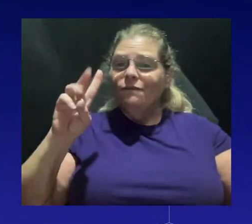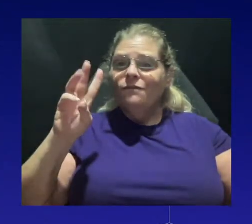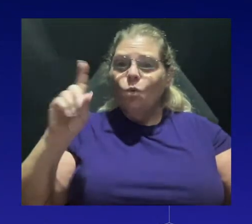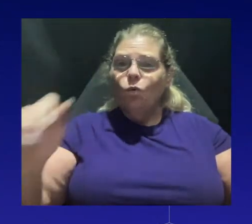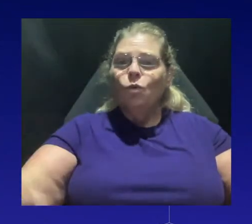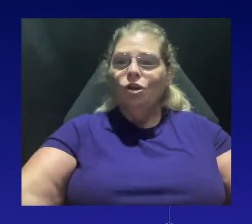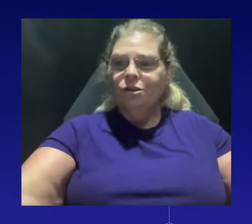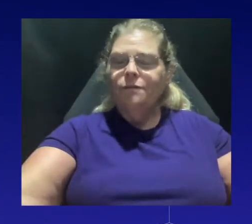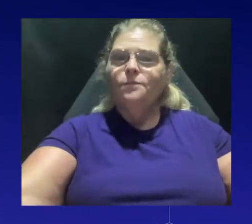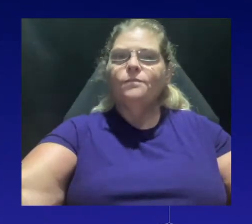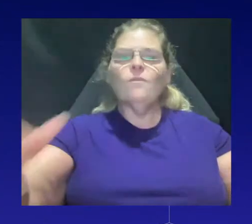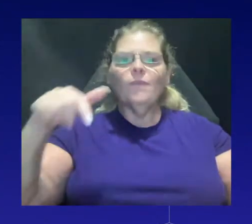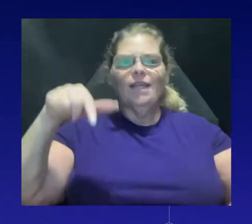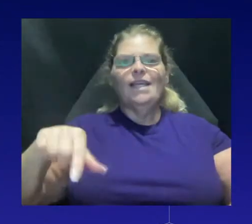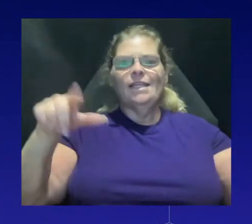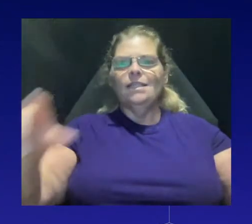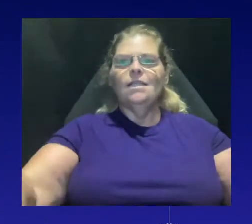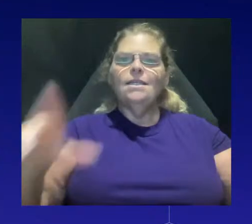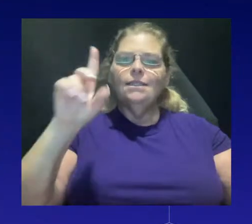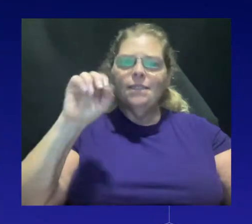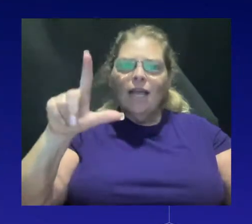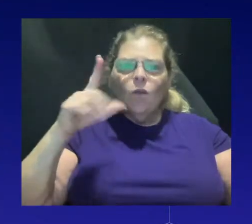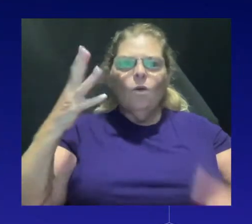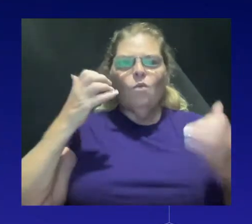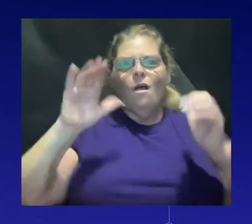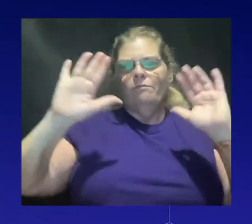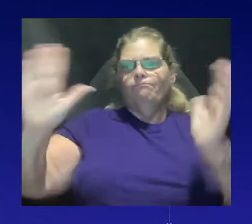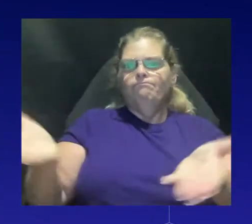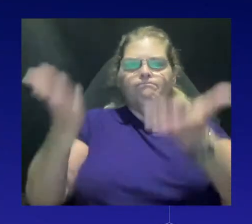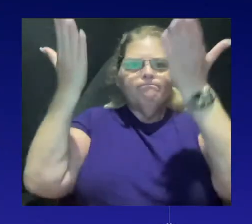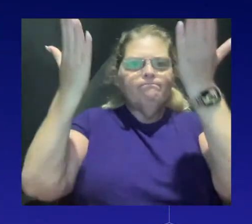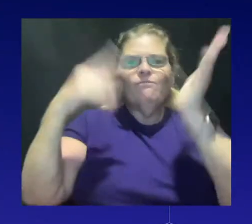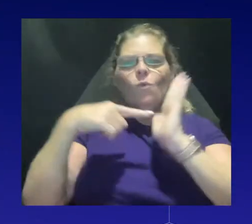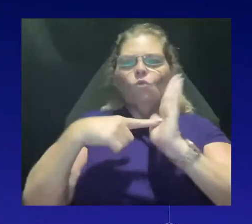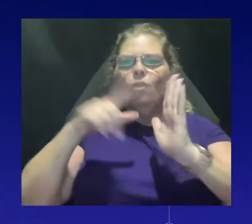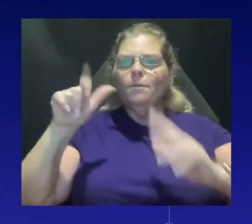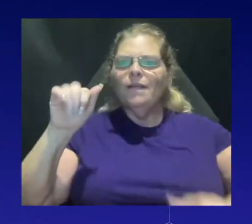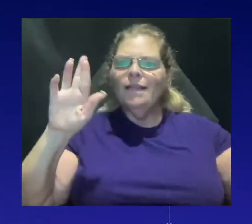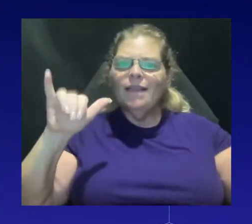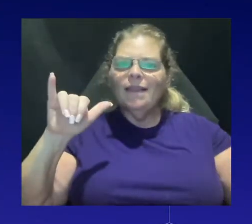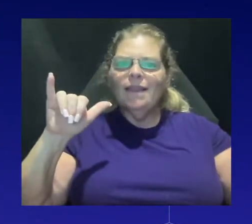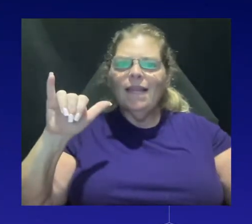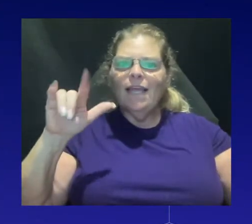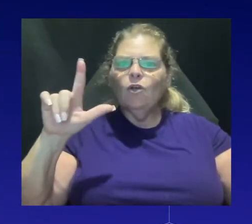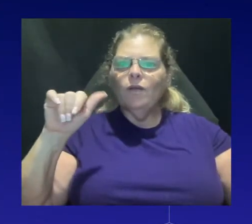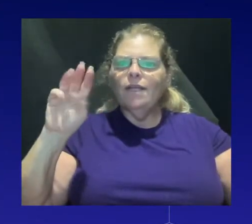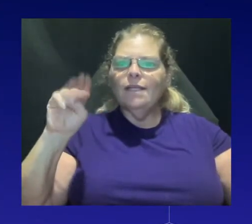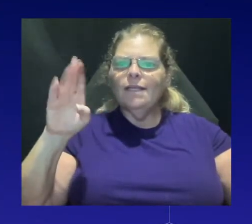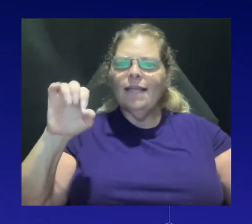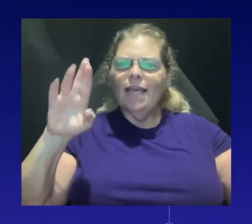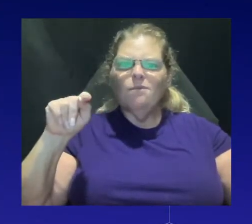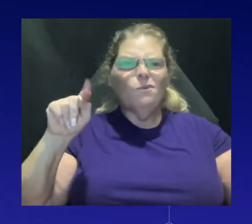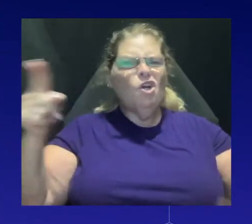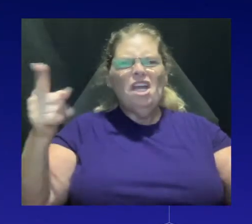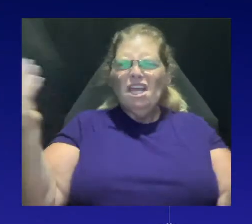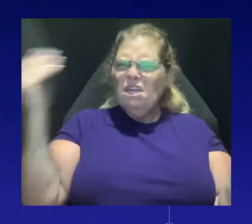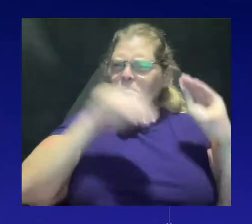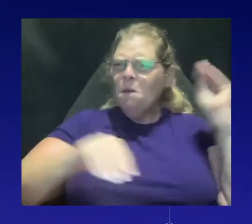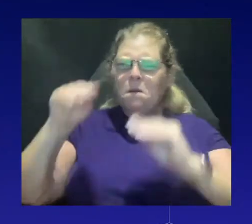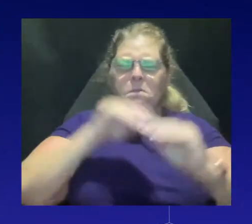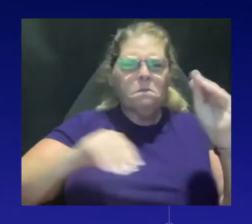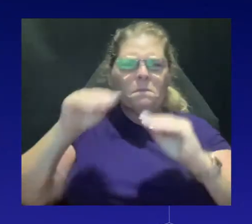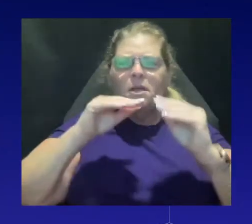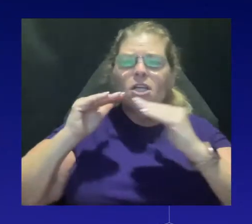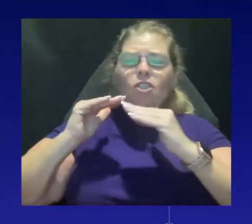up Representative Larry Lambert, who put together, just quickly, a Justice 40 Oversight